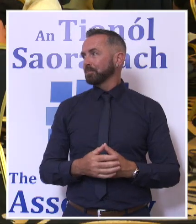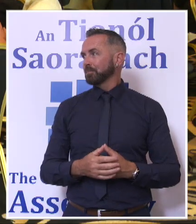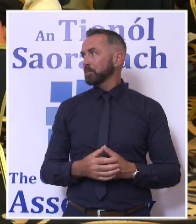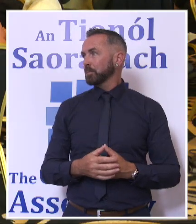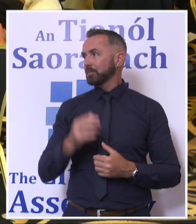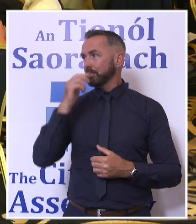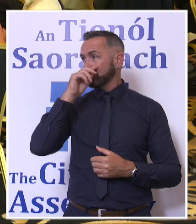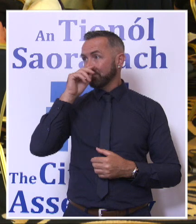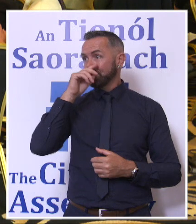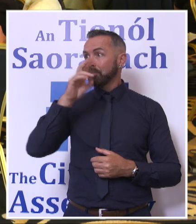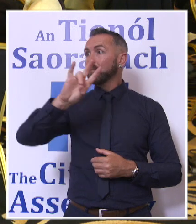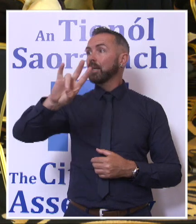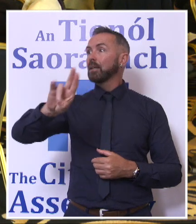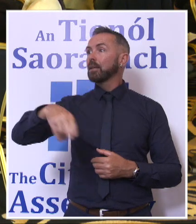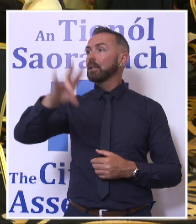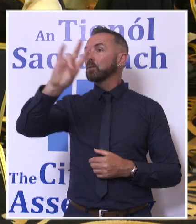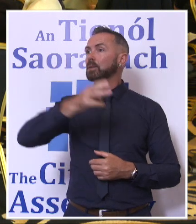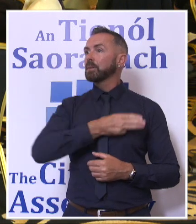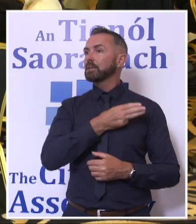the answers. Next question, please. Thank you.